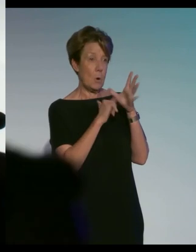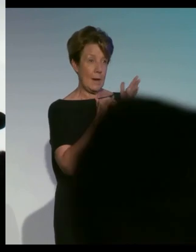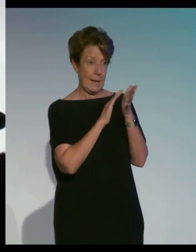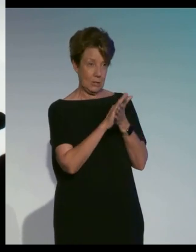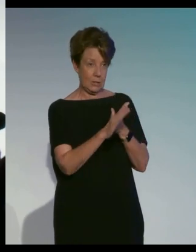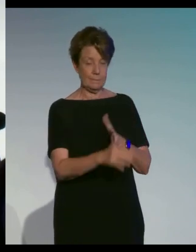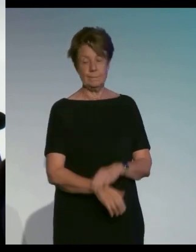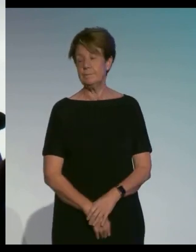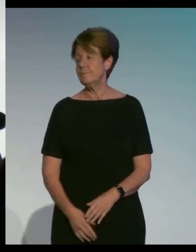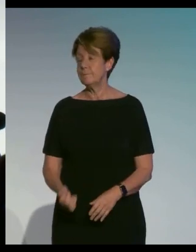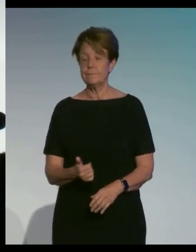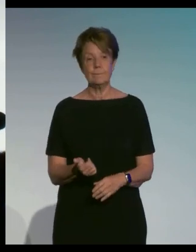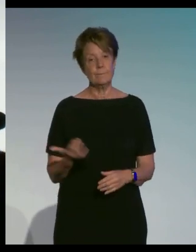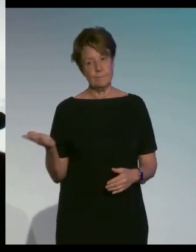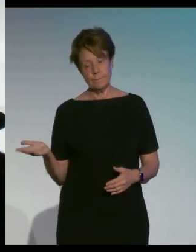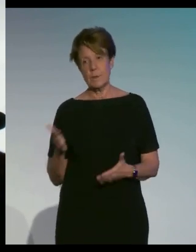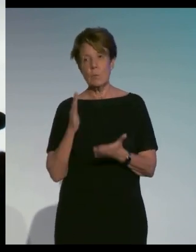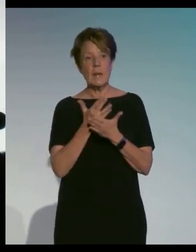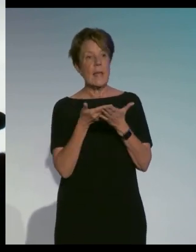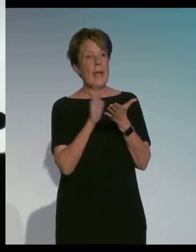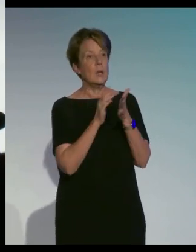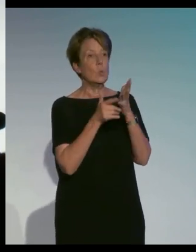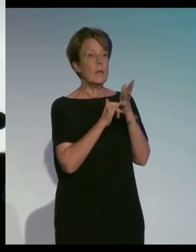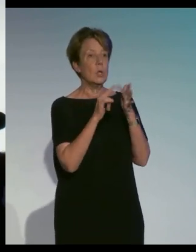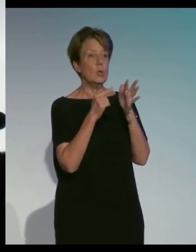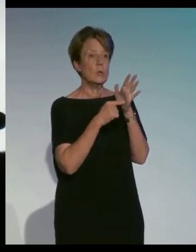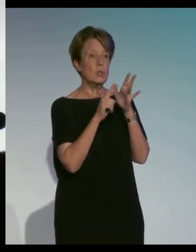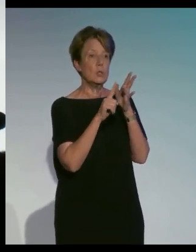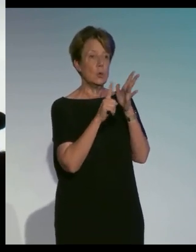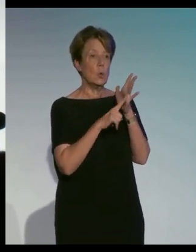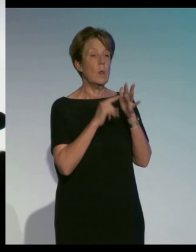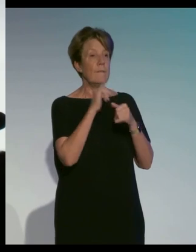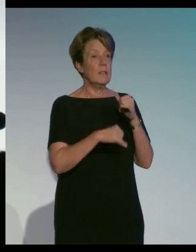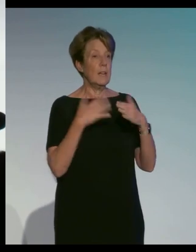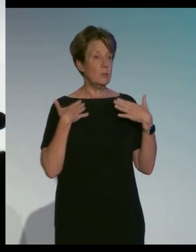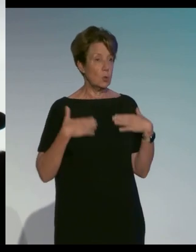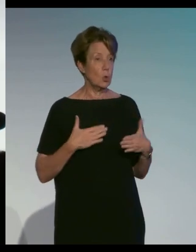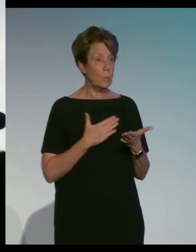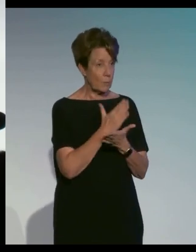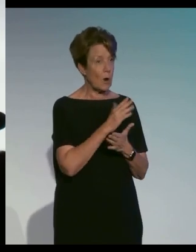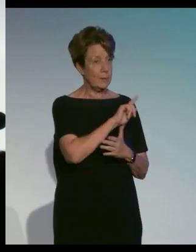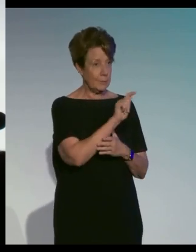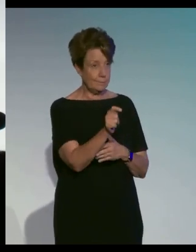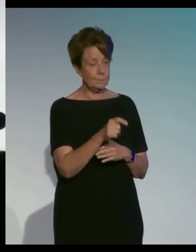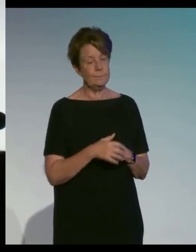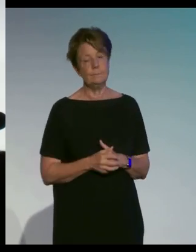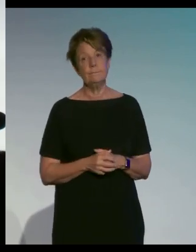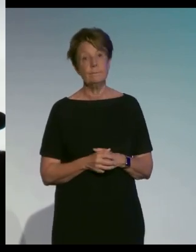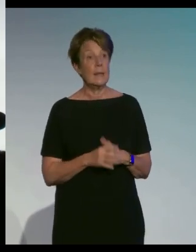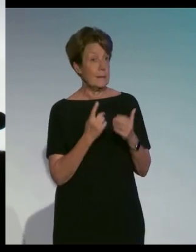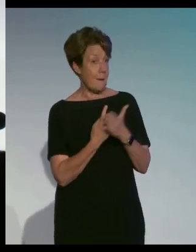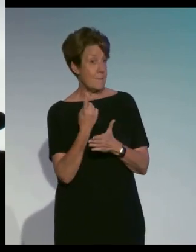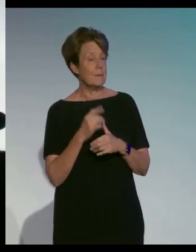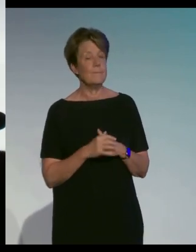The issue is basically, how do we use the tool of international human rights in ordinary litigation? And it is happening.